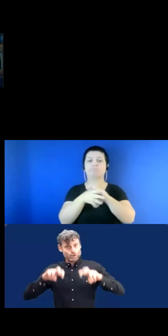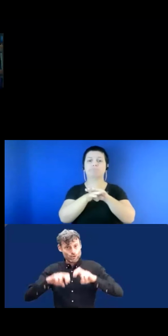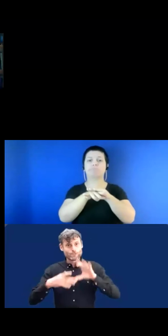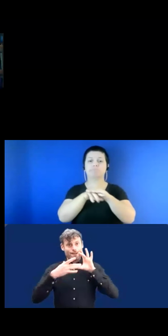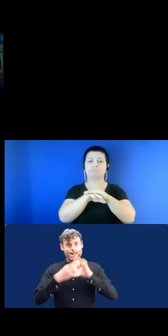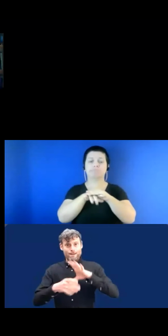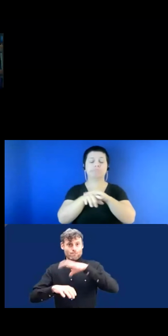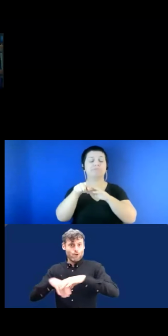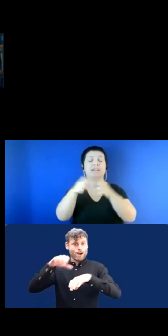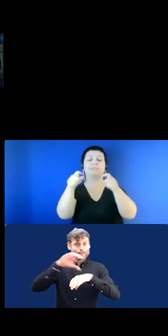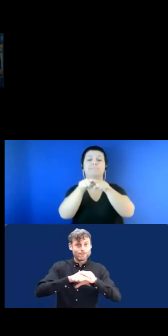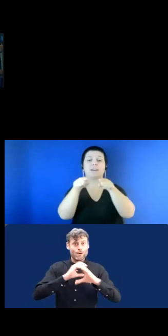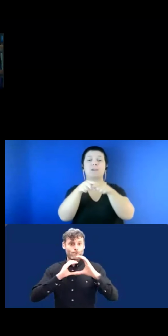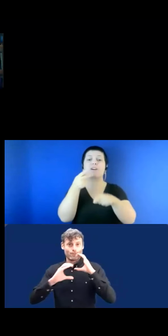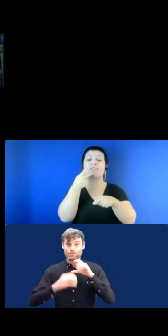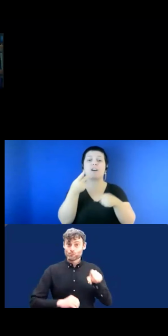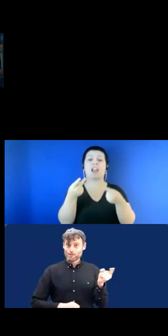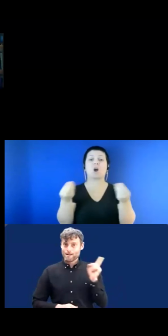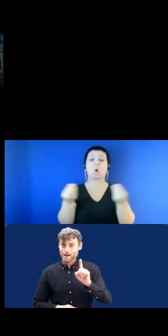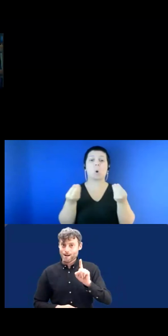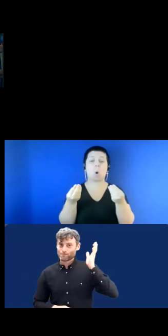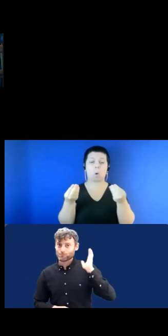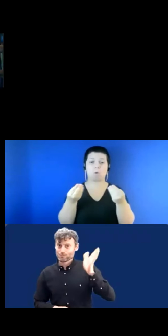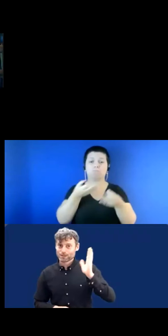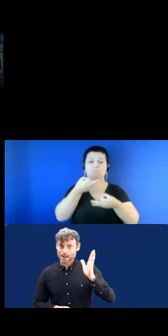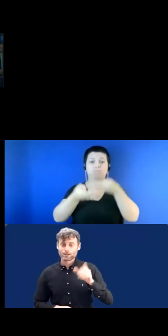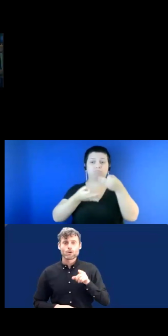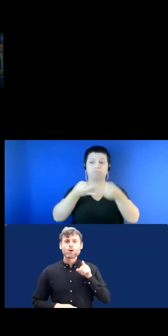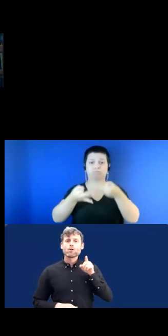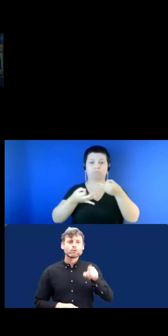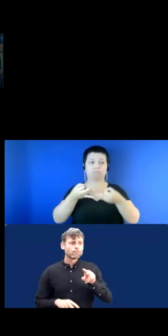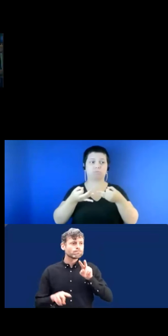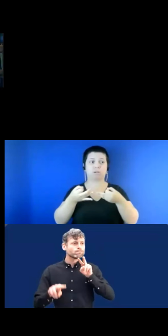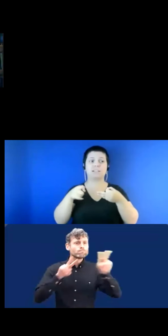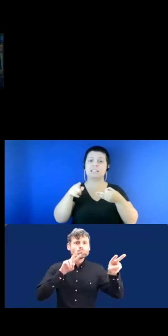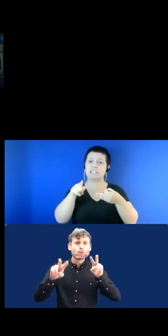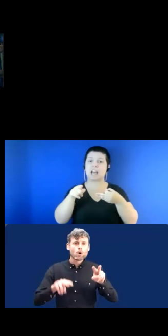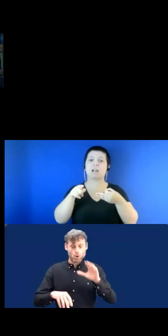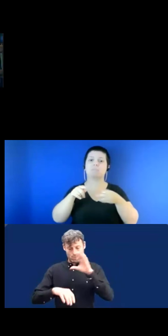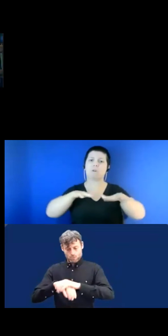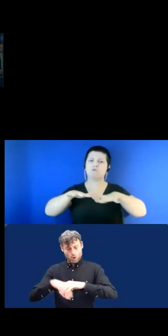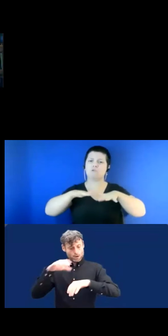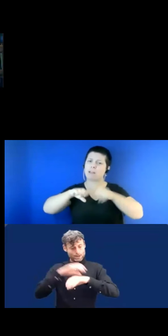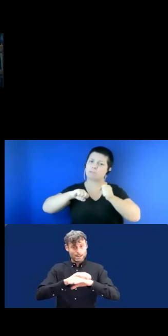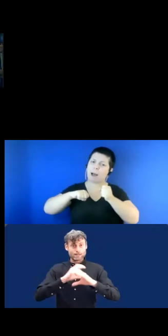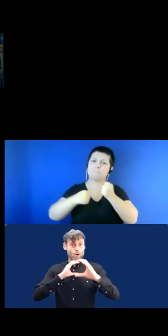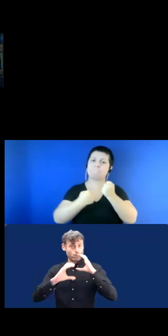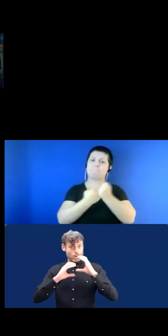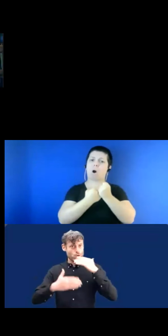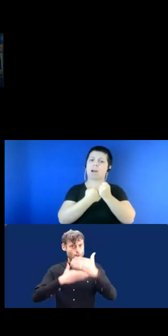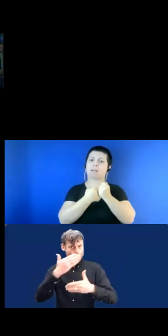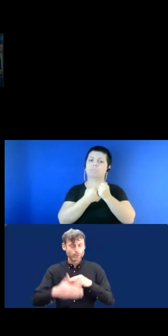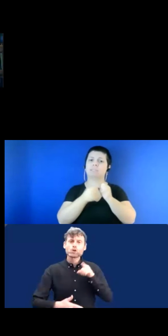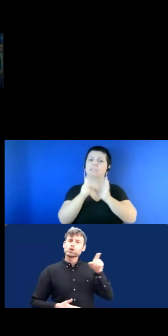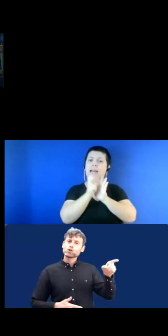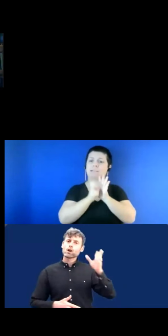her comments on that from a pro-tactile movement viewpoint. She will do that in sign